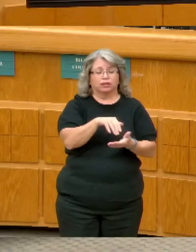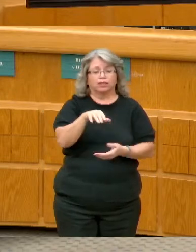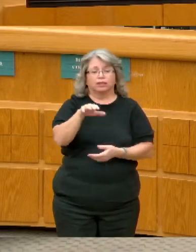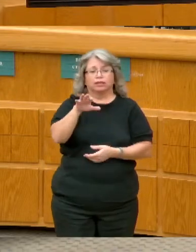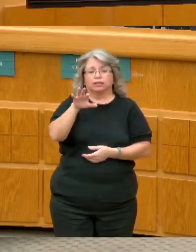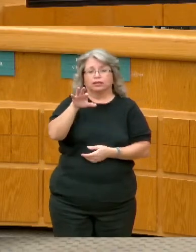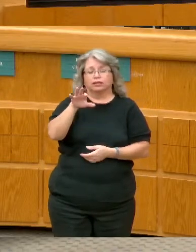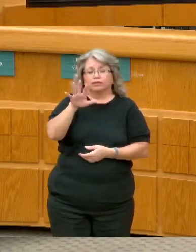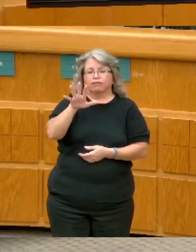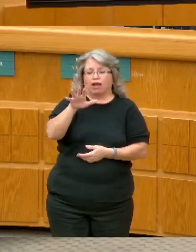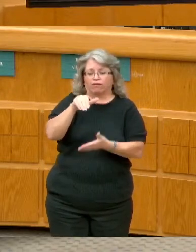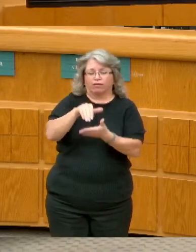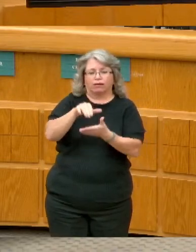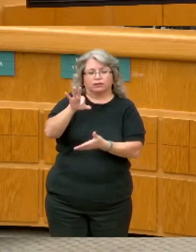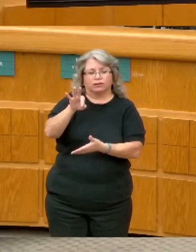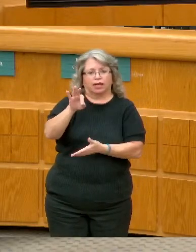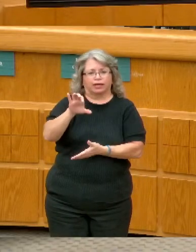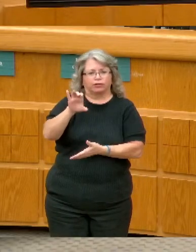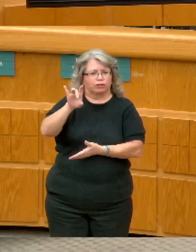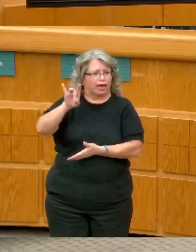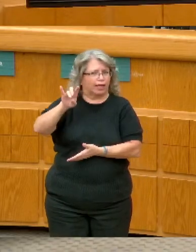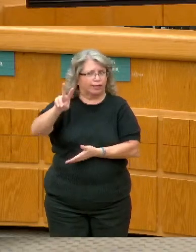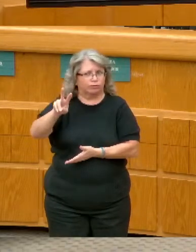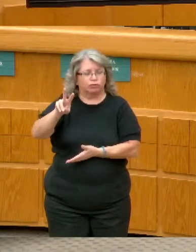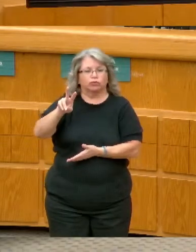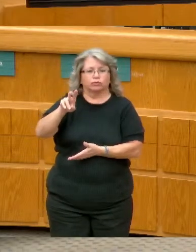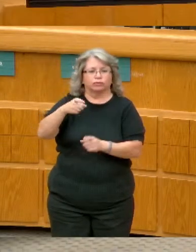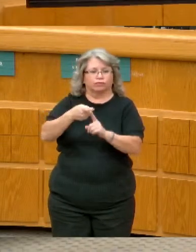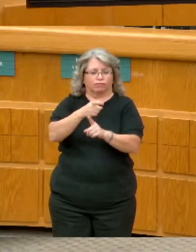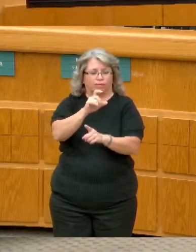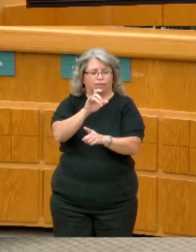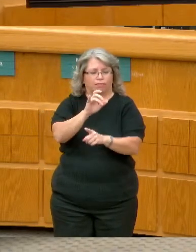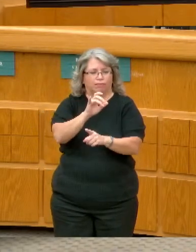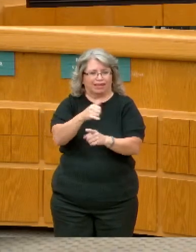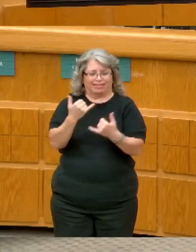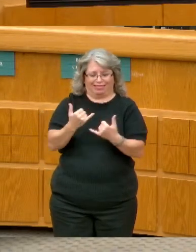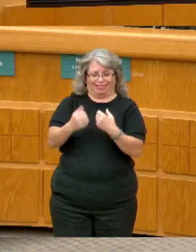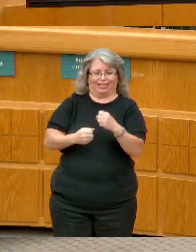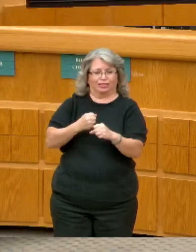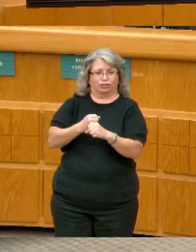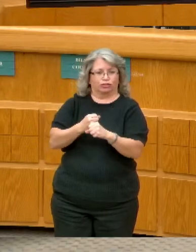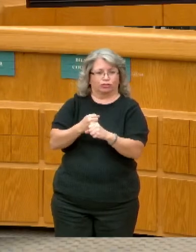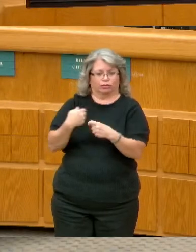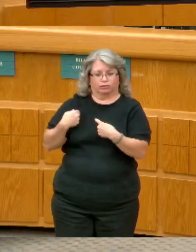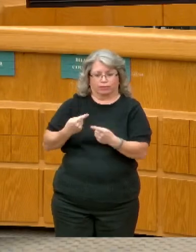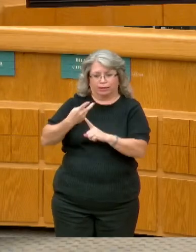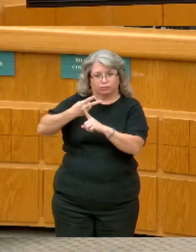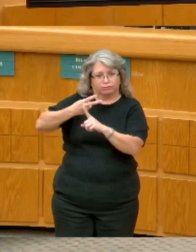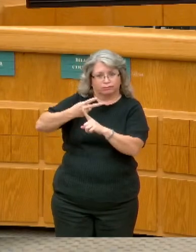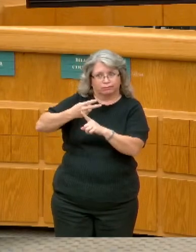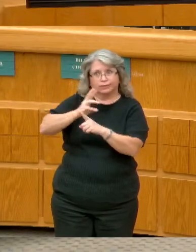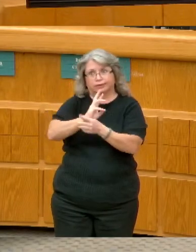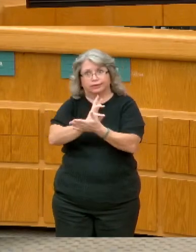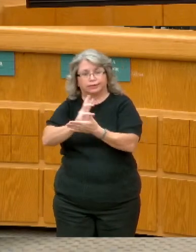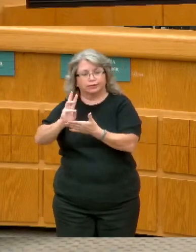9,282 of the breakthrough cases were just in this year alone. So the majority of the breakthrough cases were in